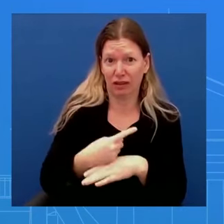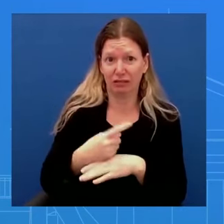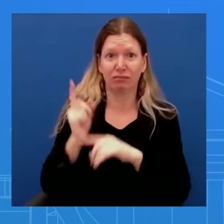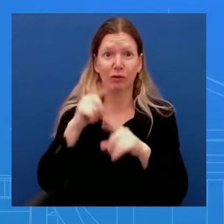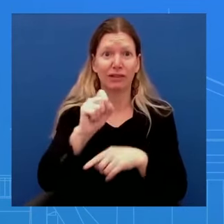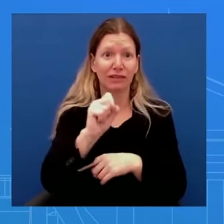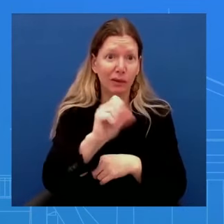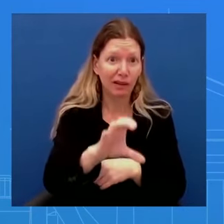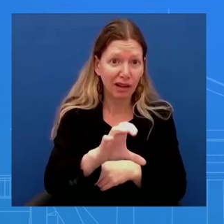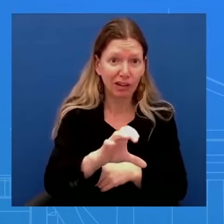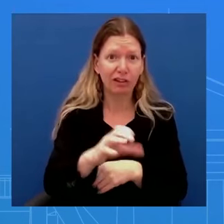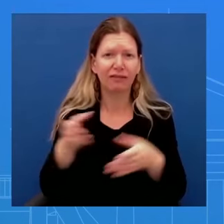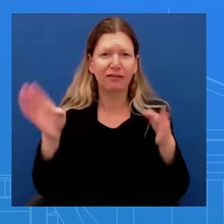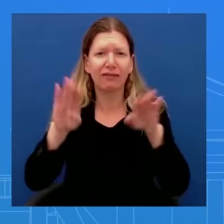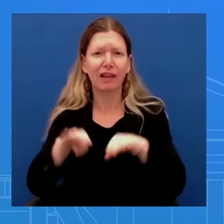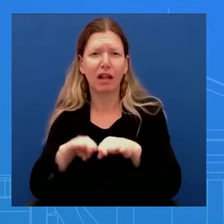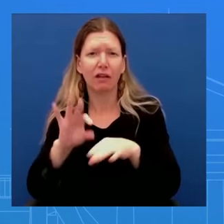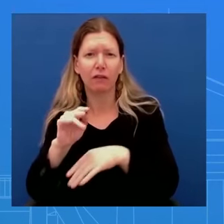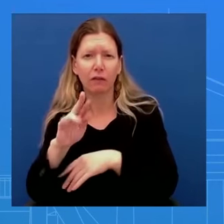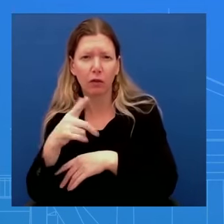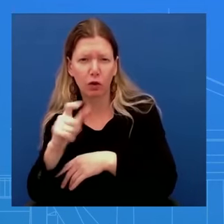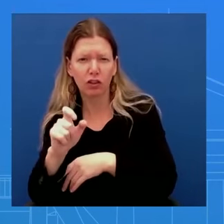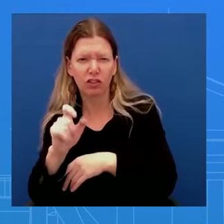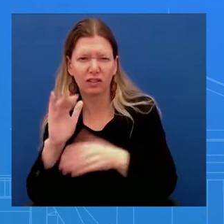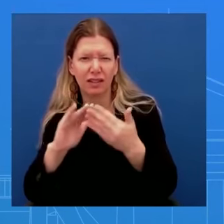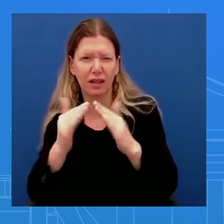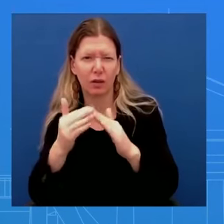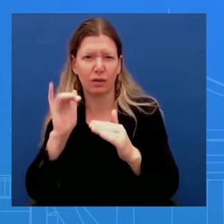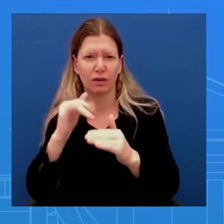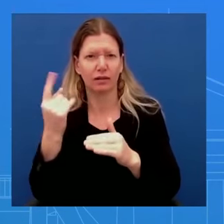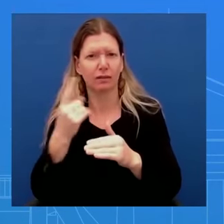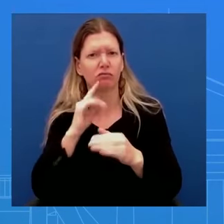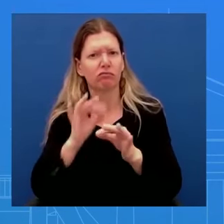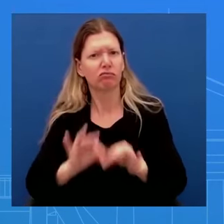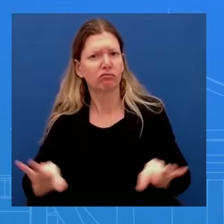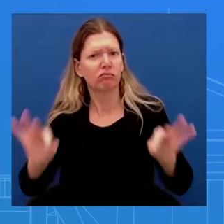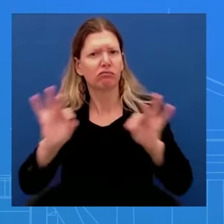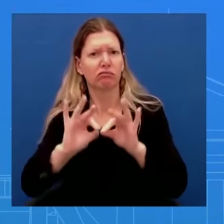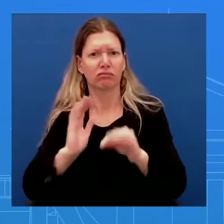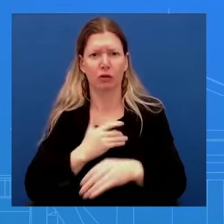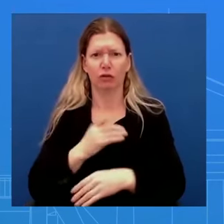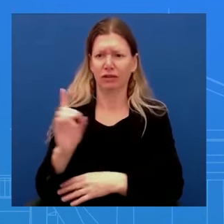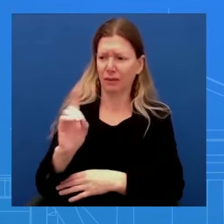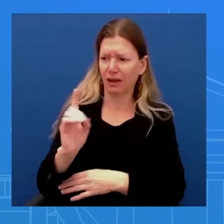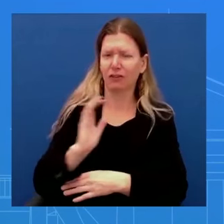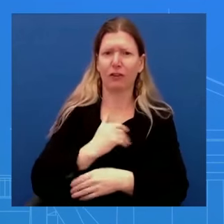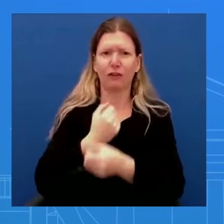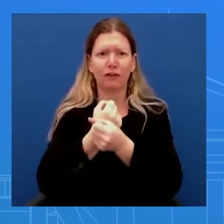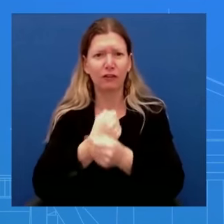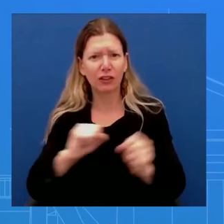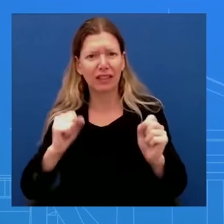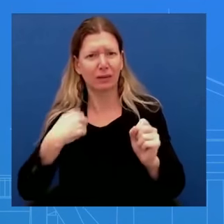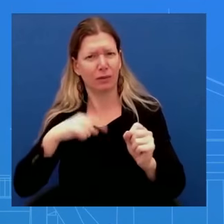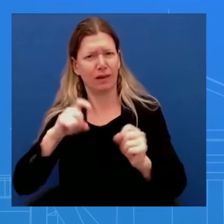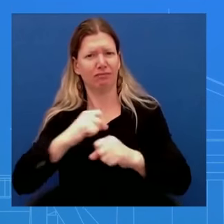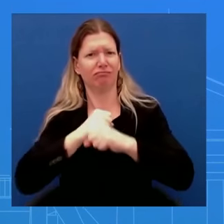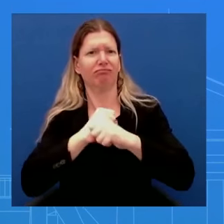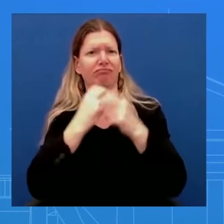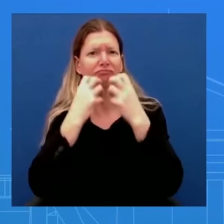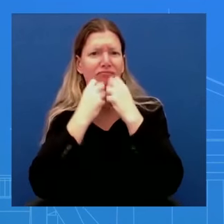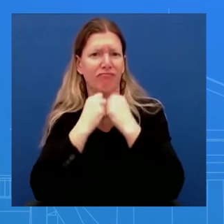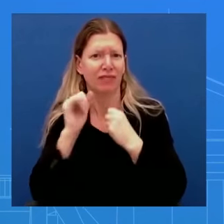our freedom, and how we must protect that. How we must do everything that we can to make sure we keep our democracy strong, and